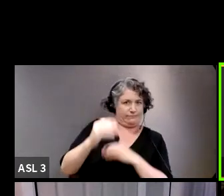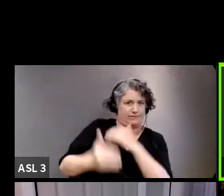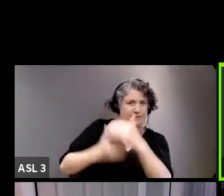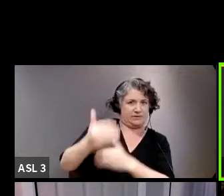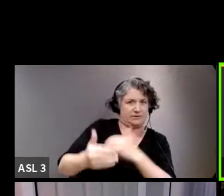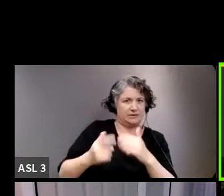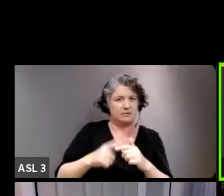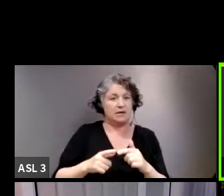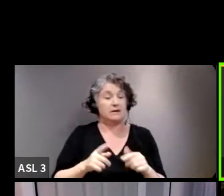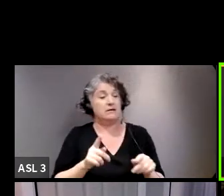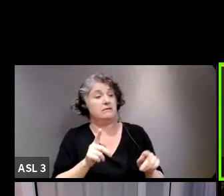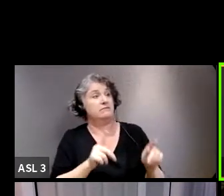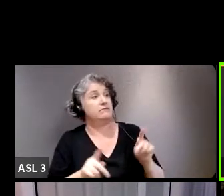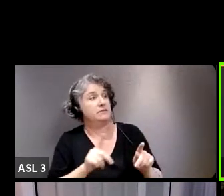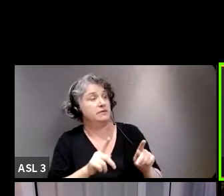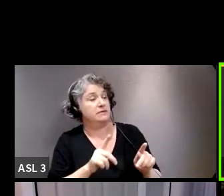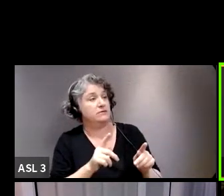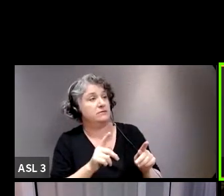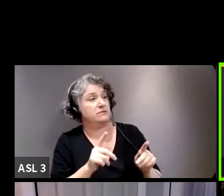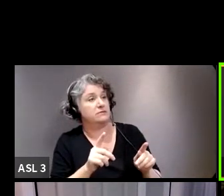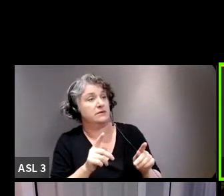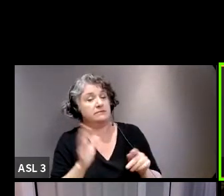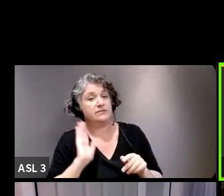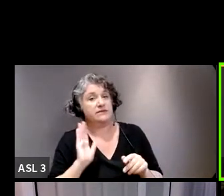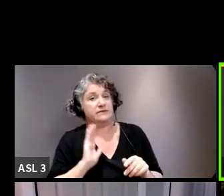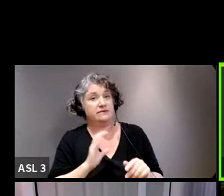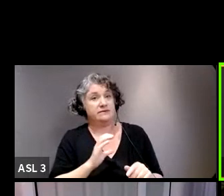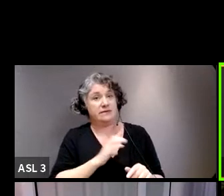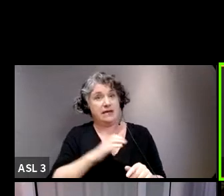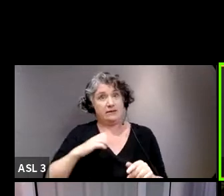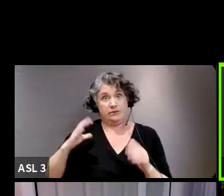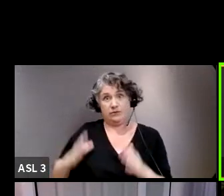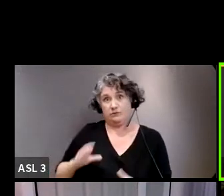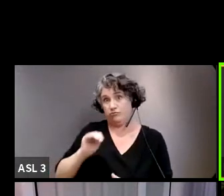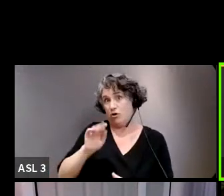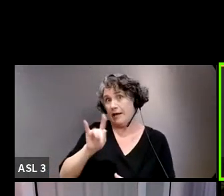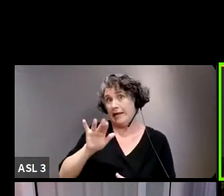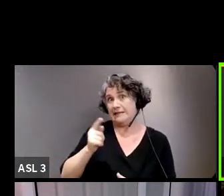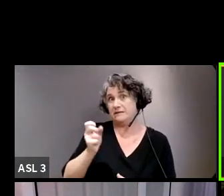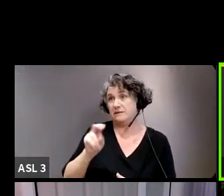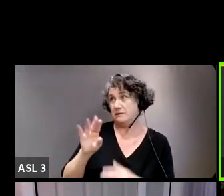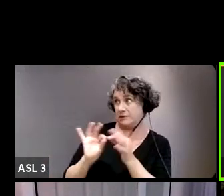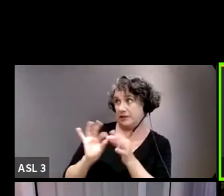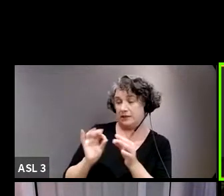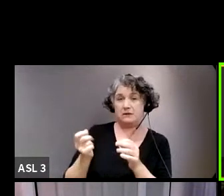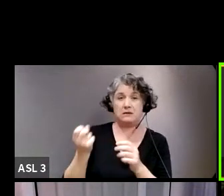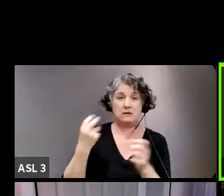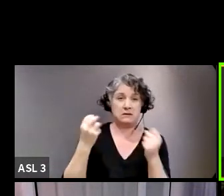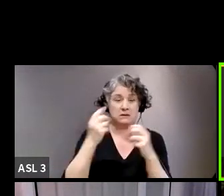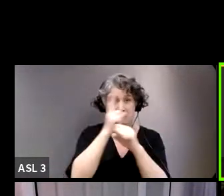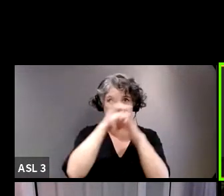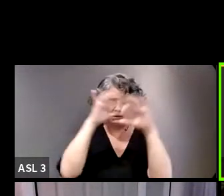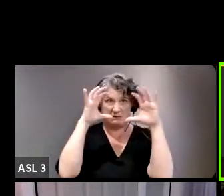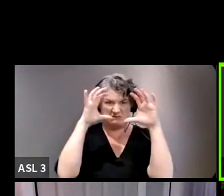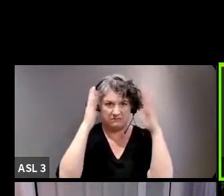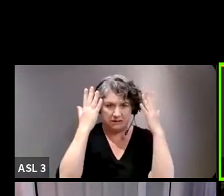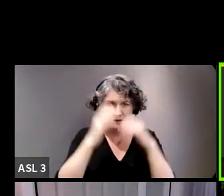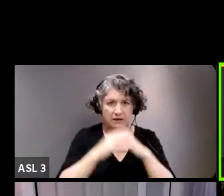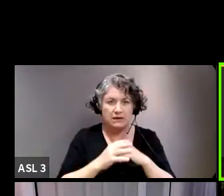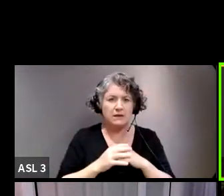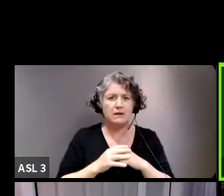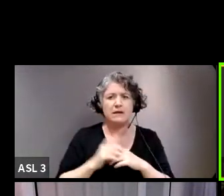colleagues and previously counselor brockington has stated in your in your advice recently